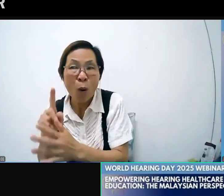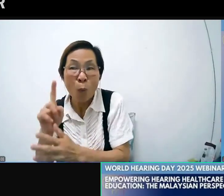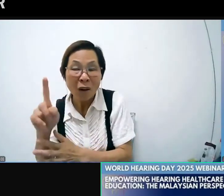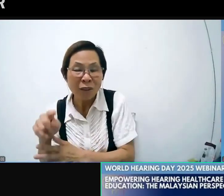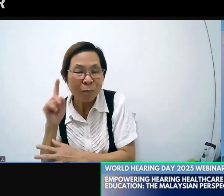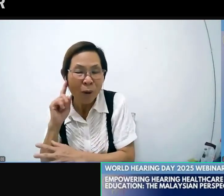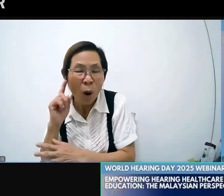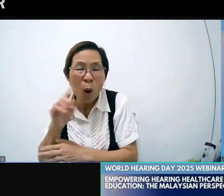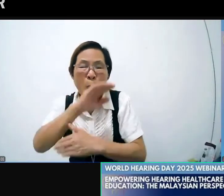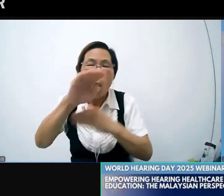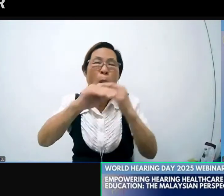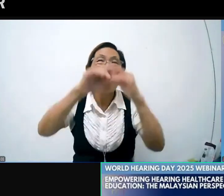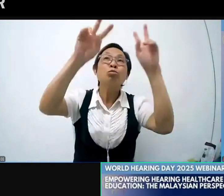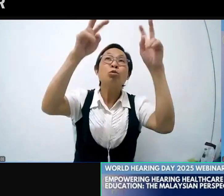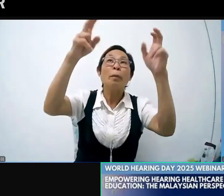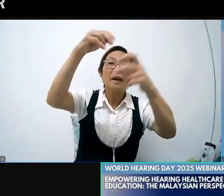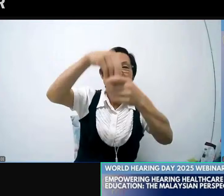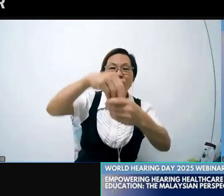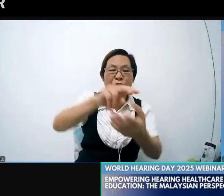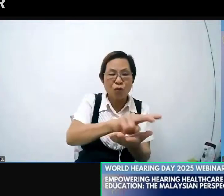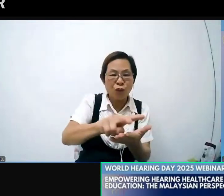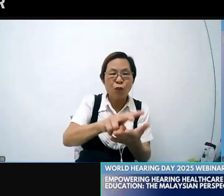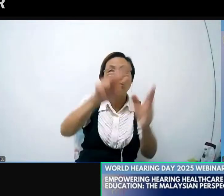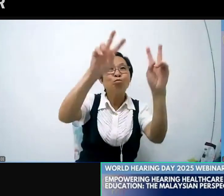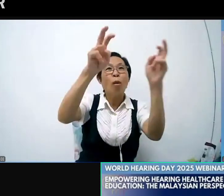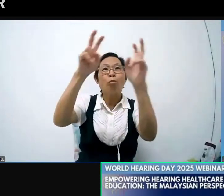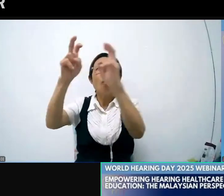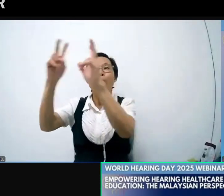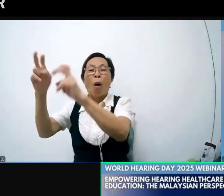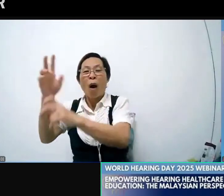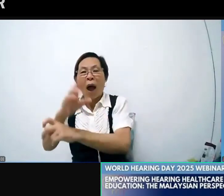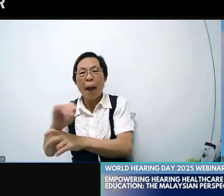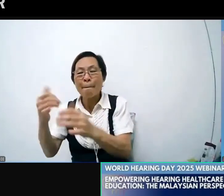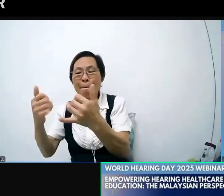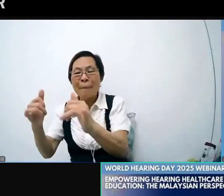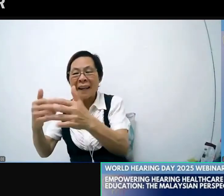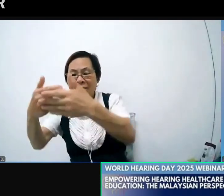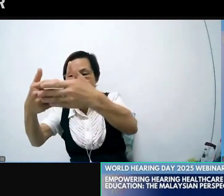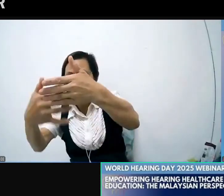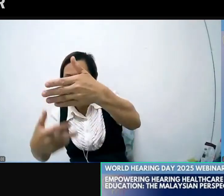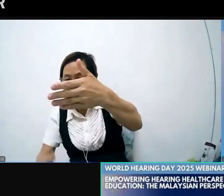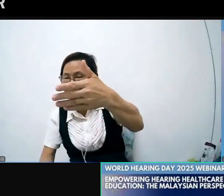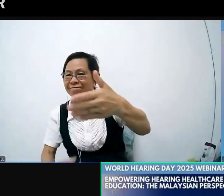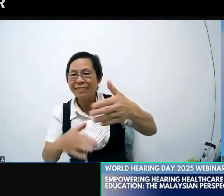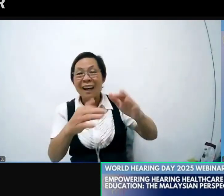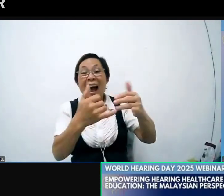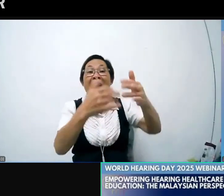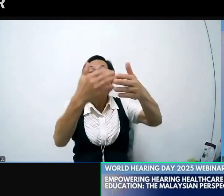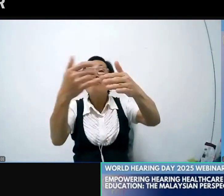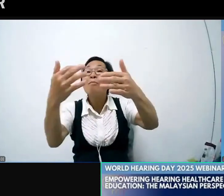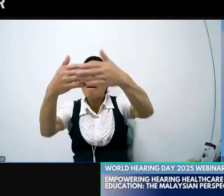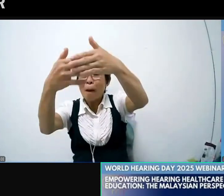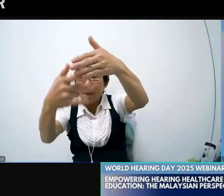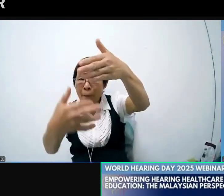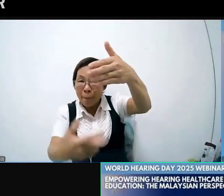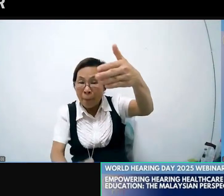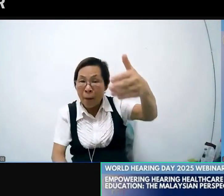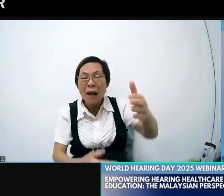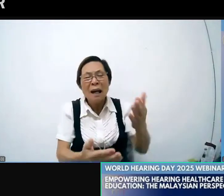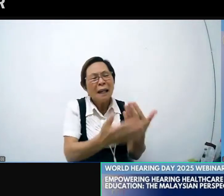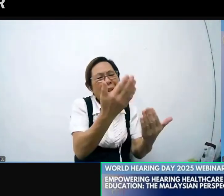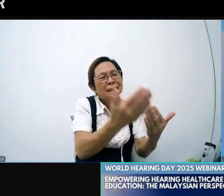topics are available in the videos as well as the playlist. So the much easier one is you go to playlist